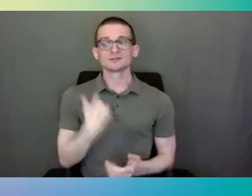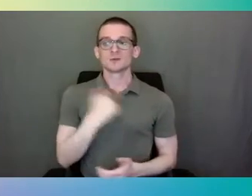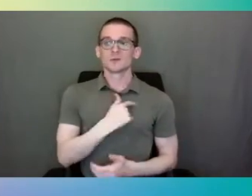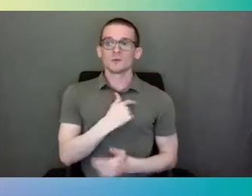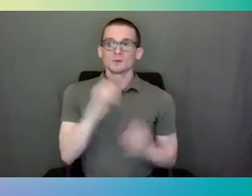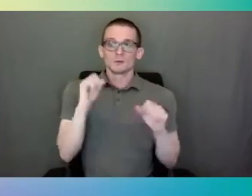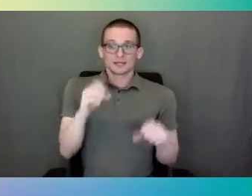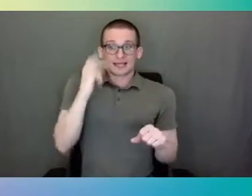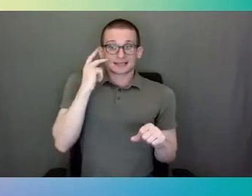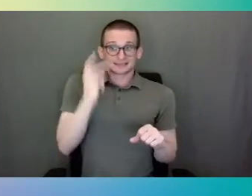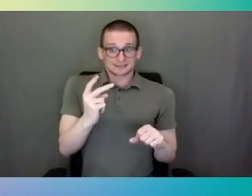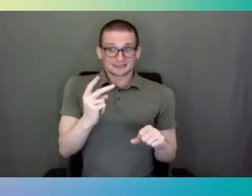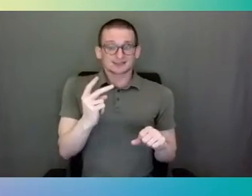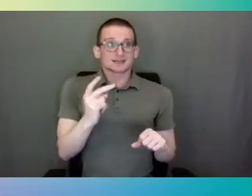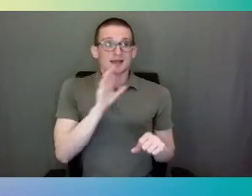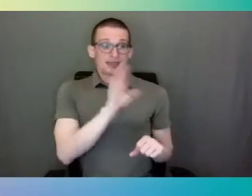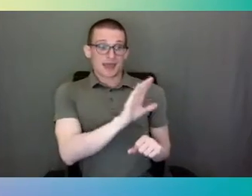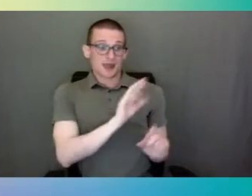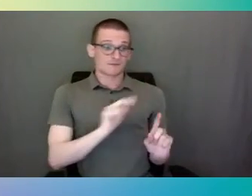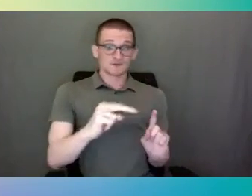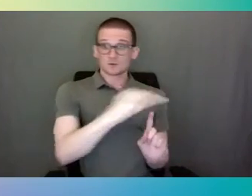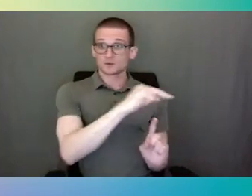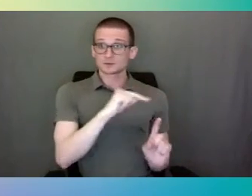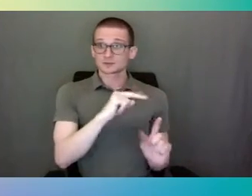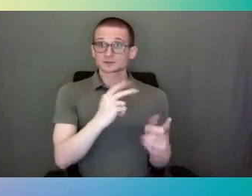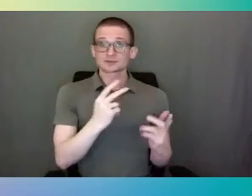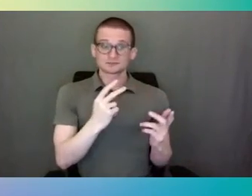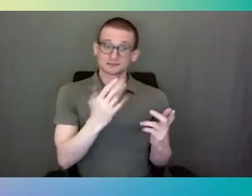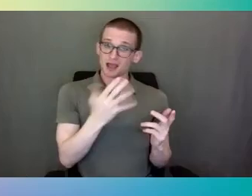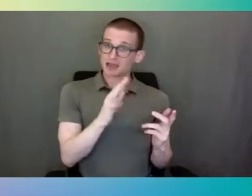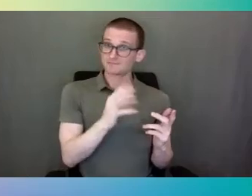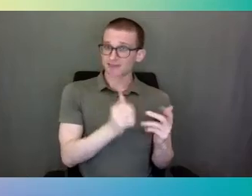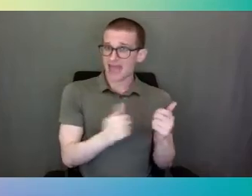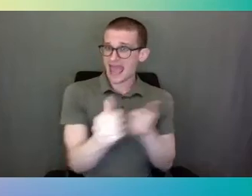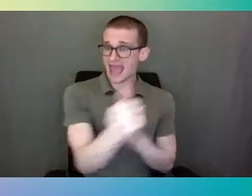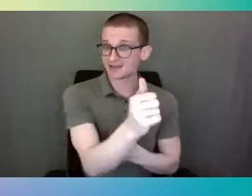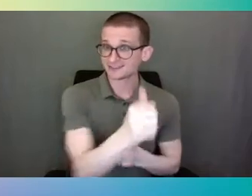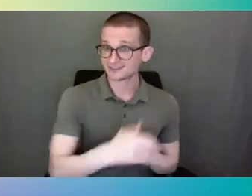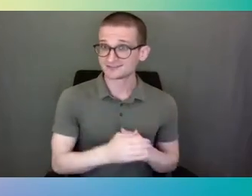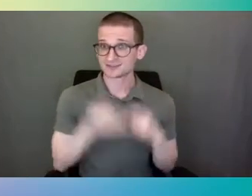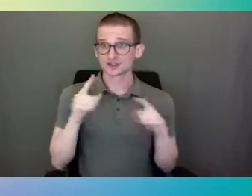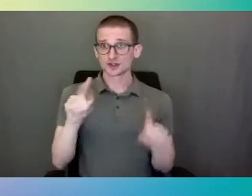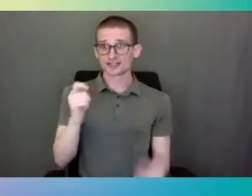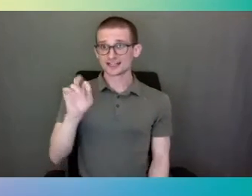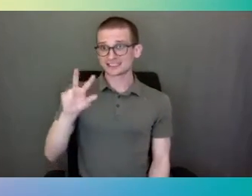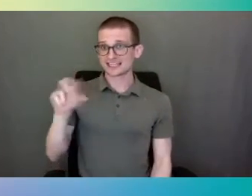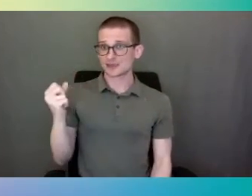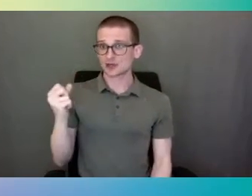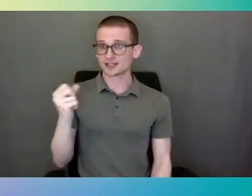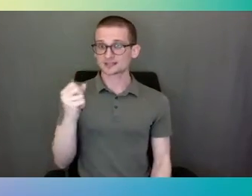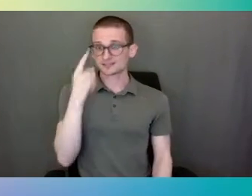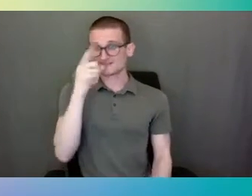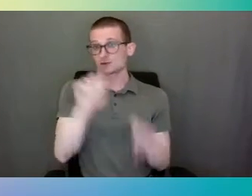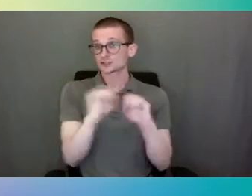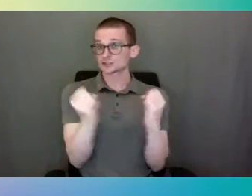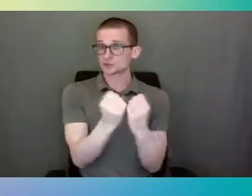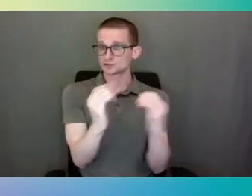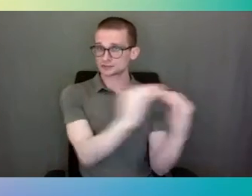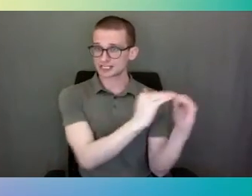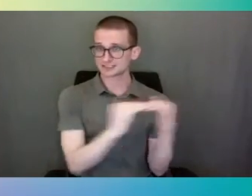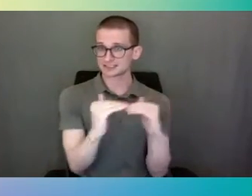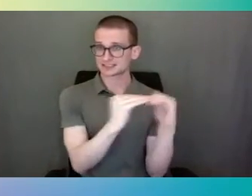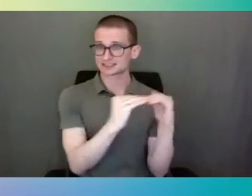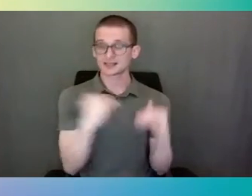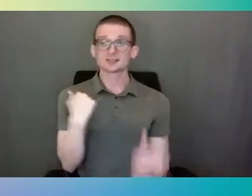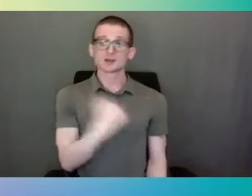they would view were they were ahead of their time in the 1930s on justice issues. So we really started to love